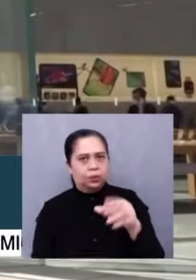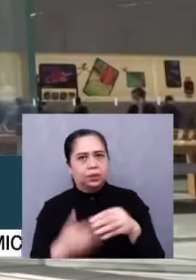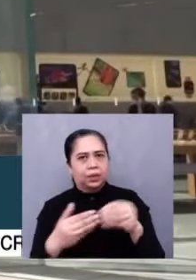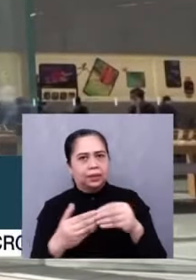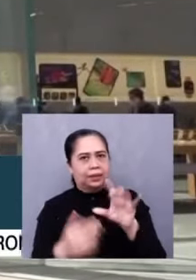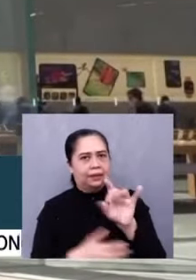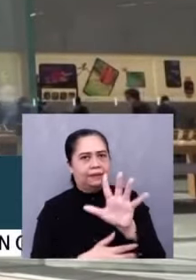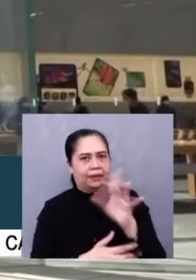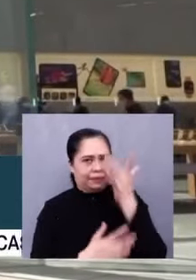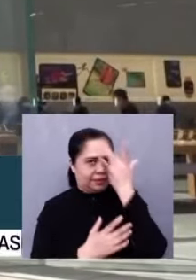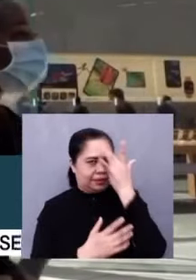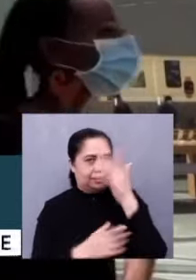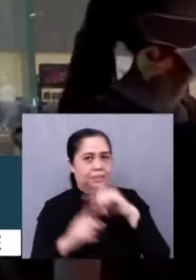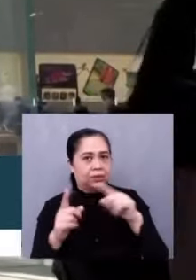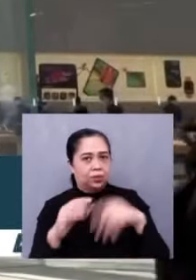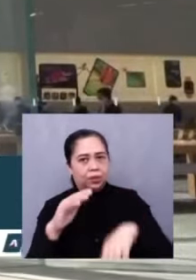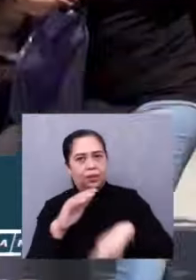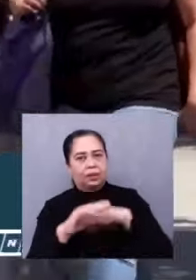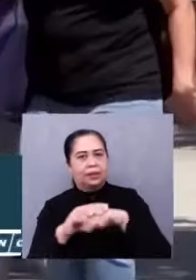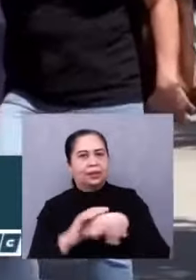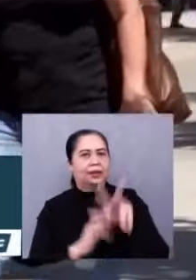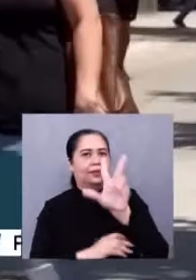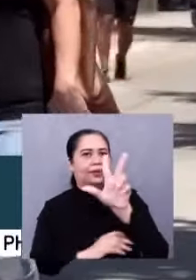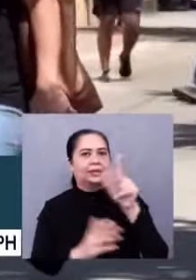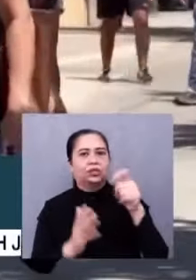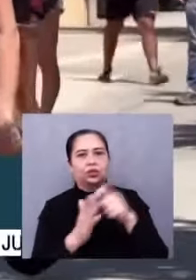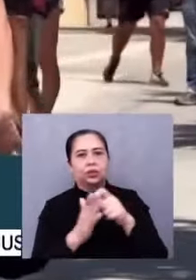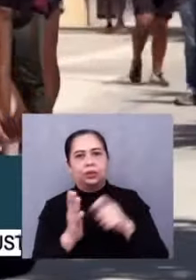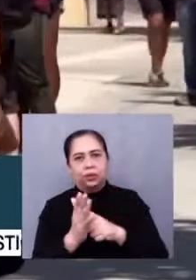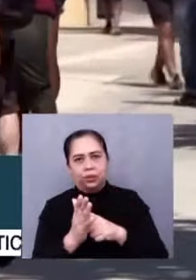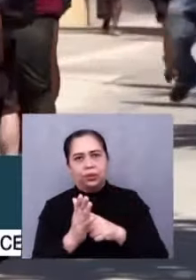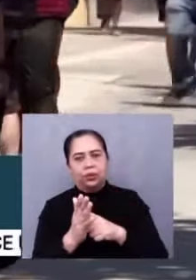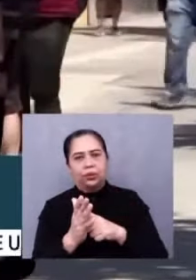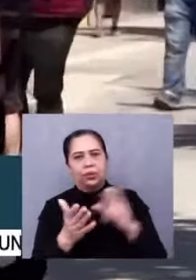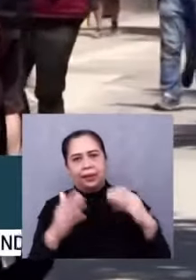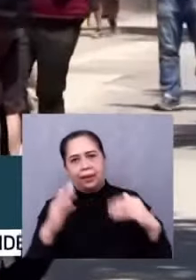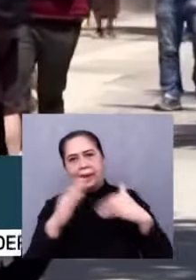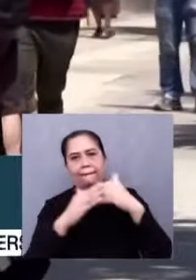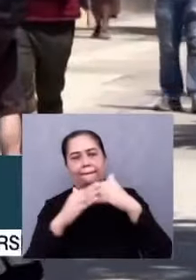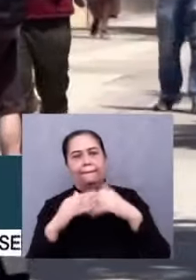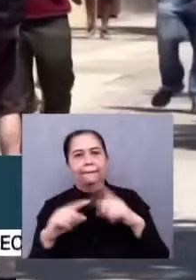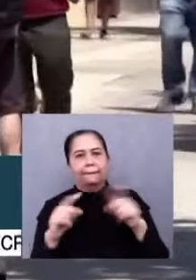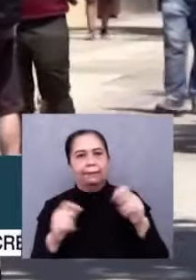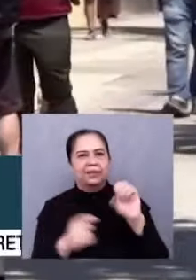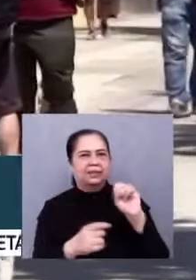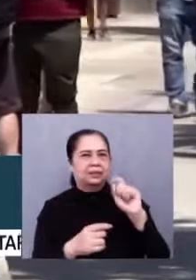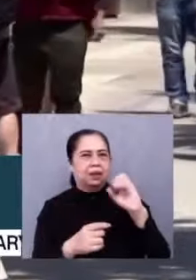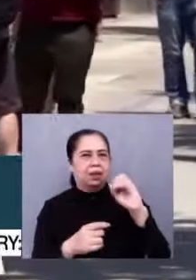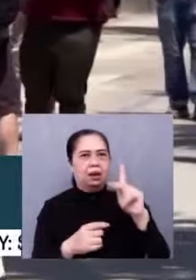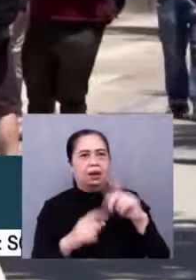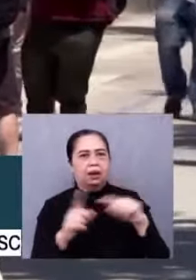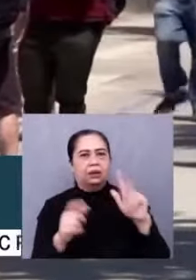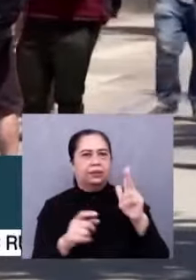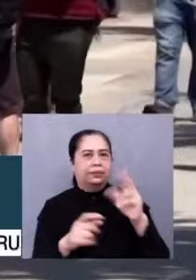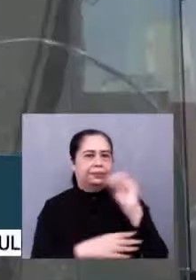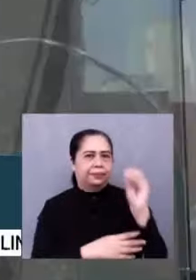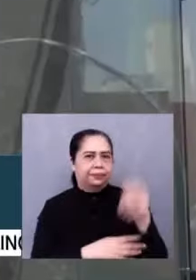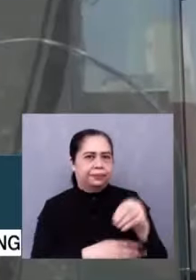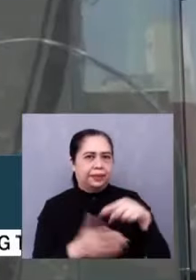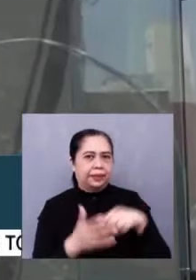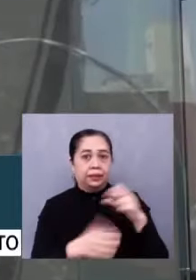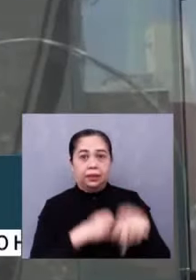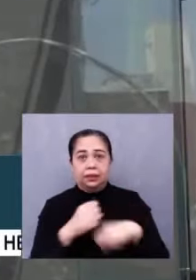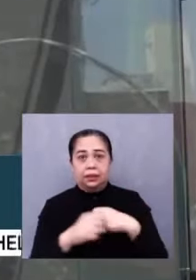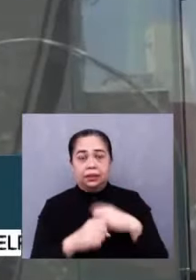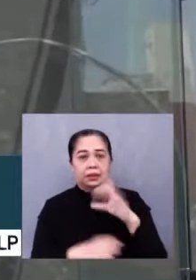$182.85 to hit the $3 trillion market cap. The stock has jumped about 30% this year on top of the